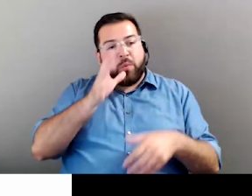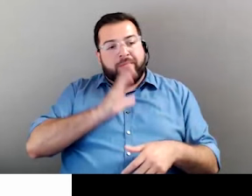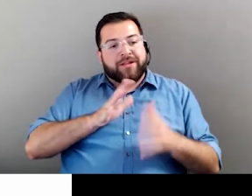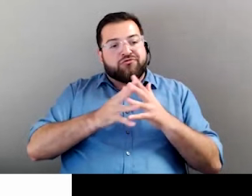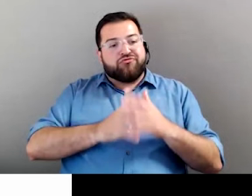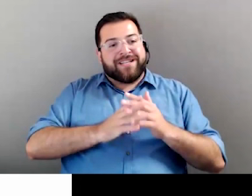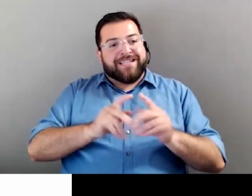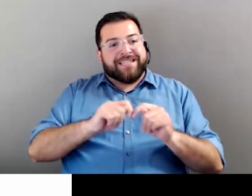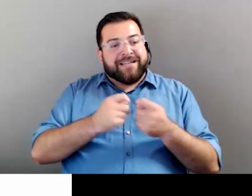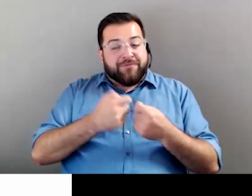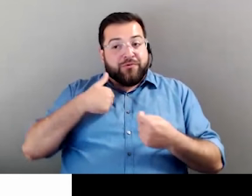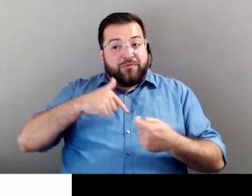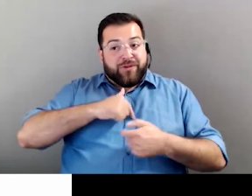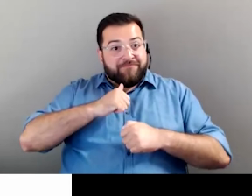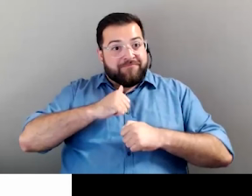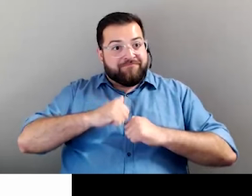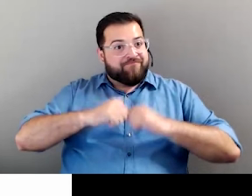happen.